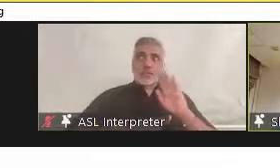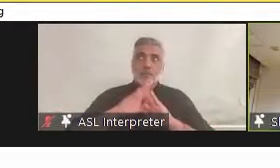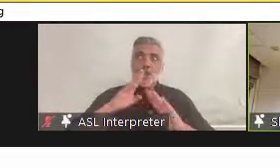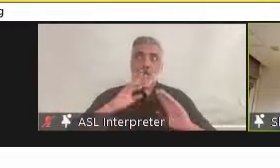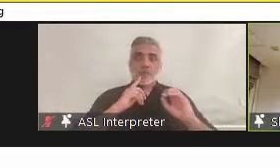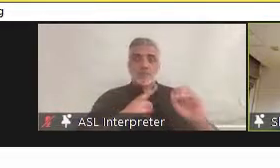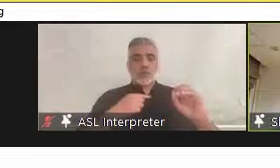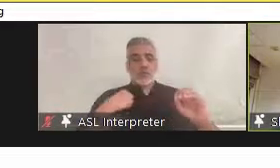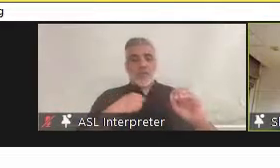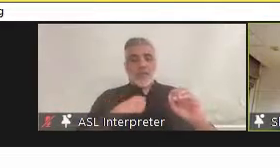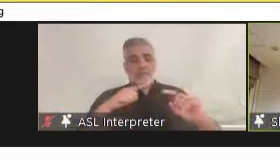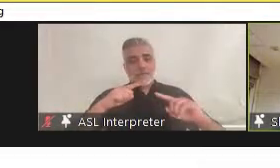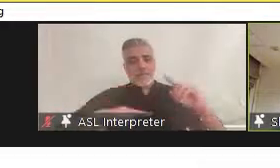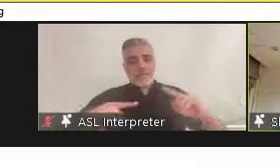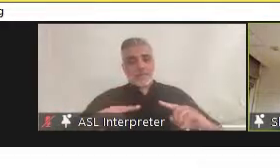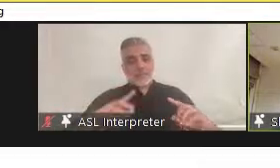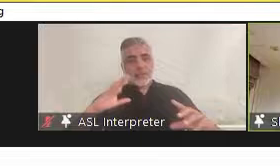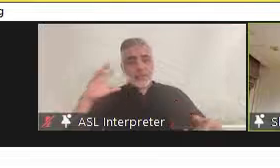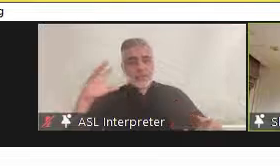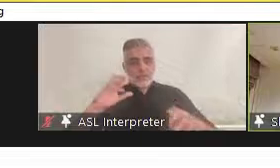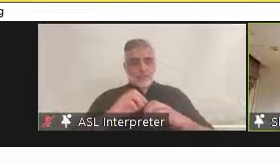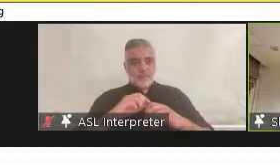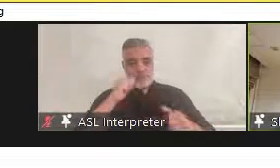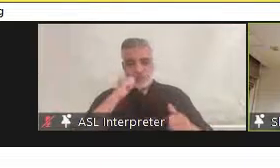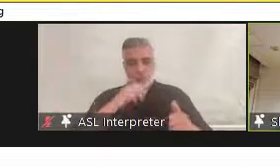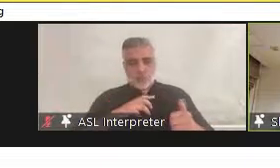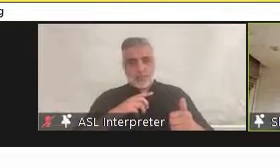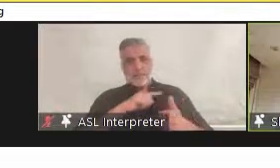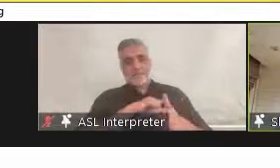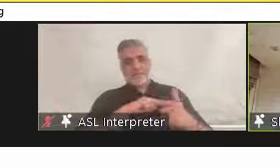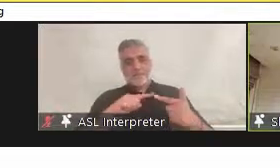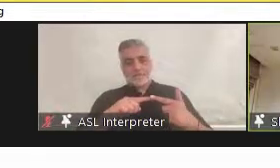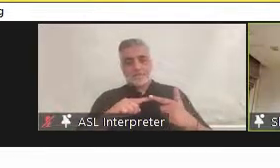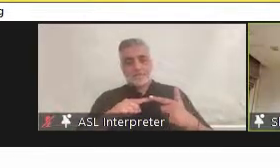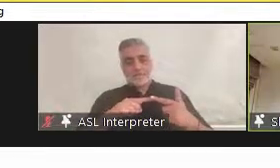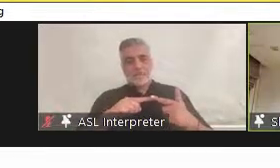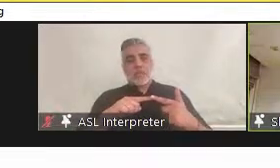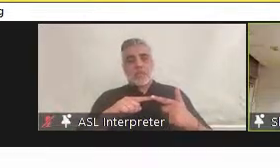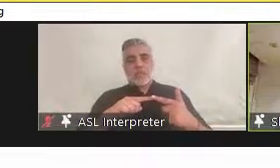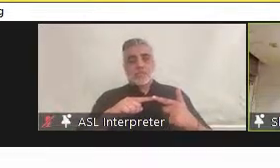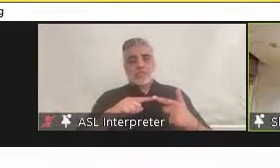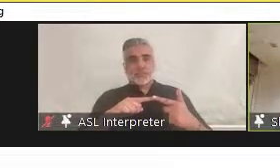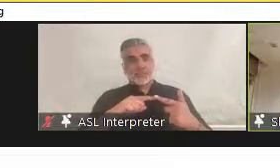reference that is including women and the other